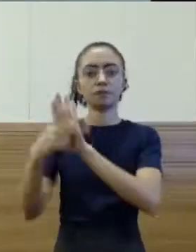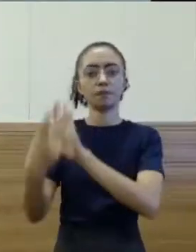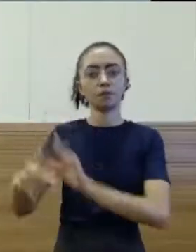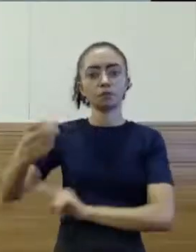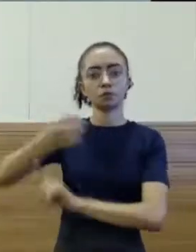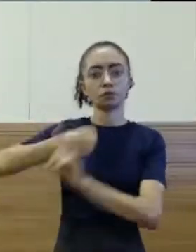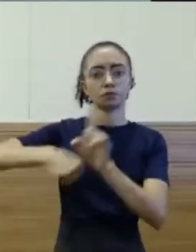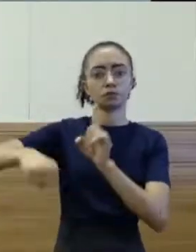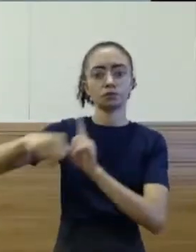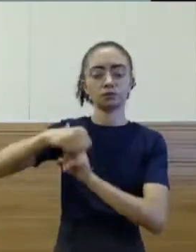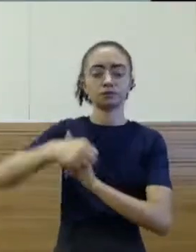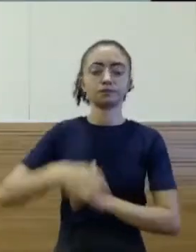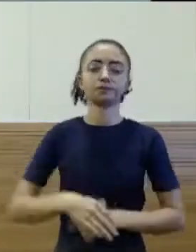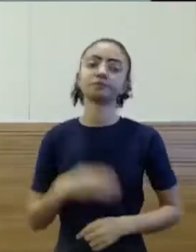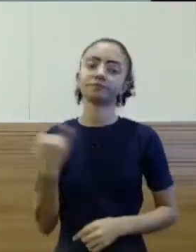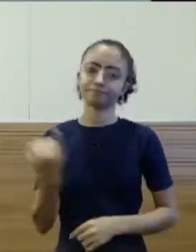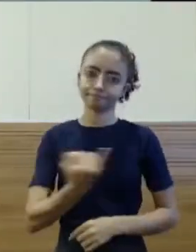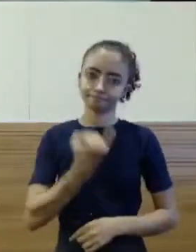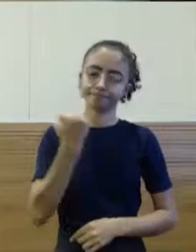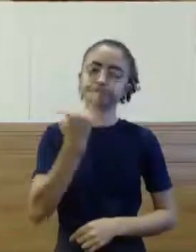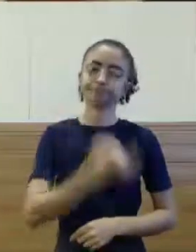important.